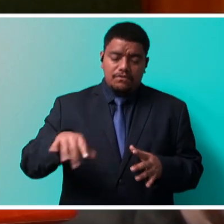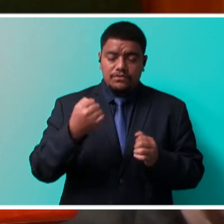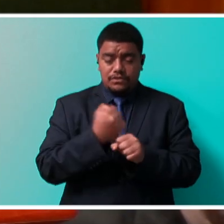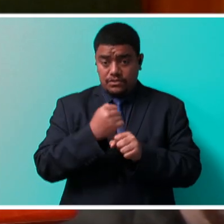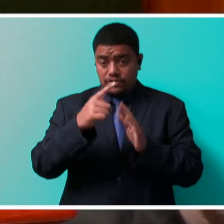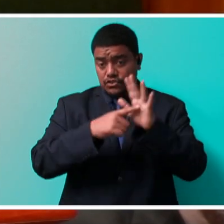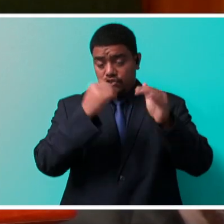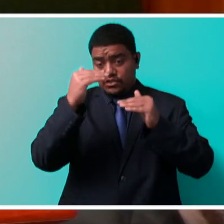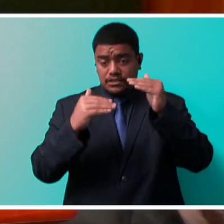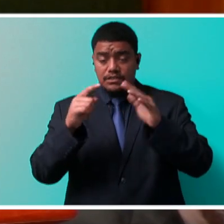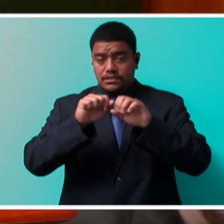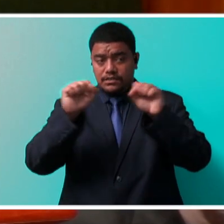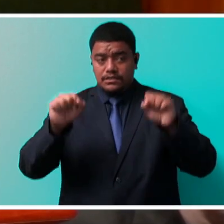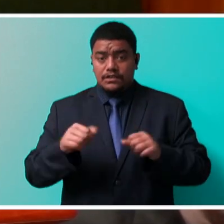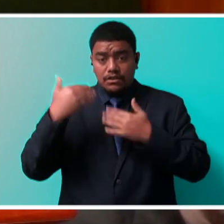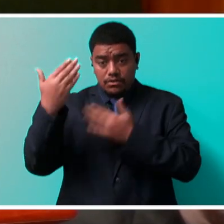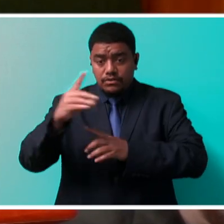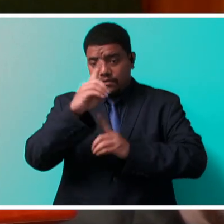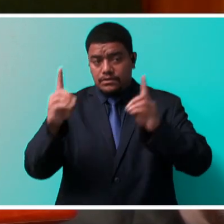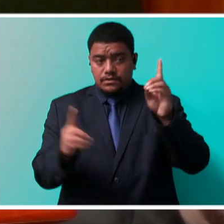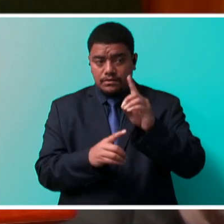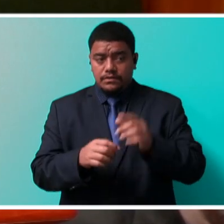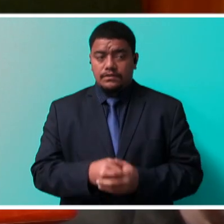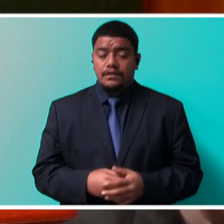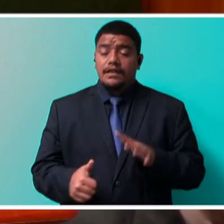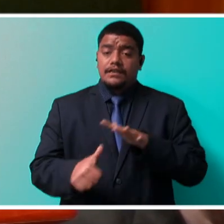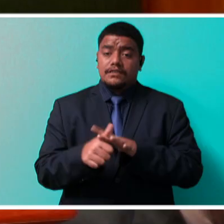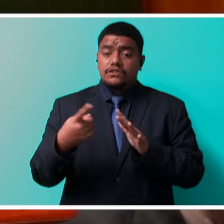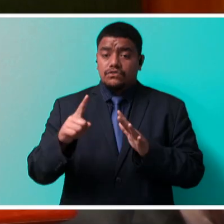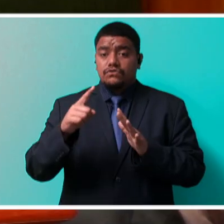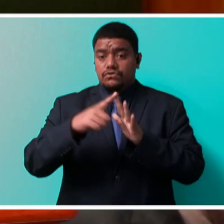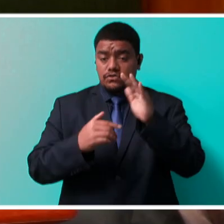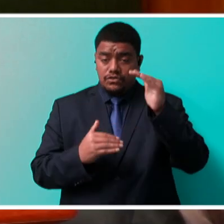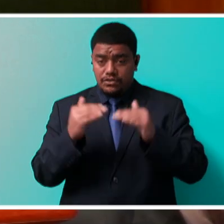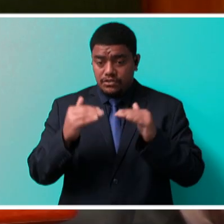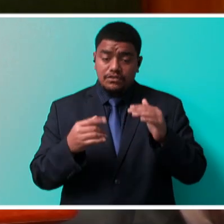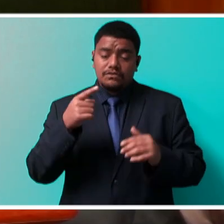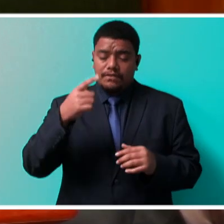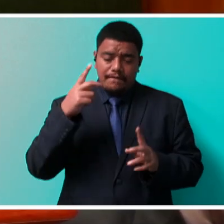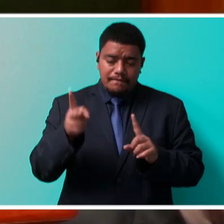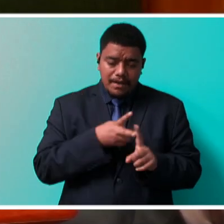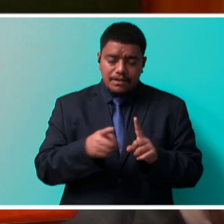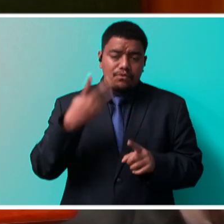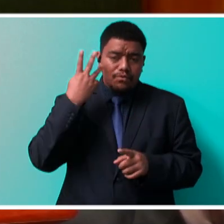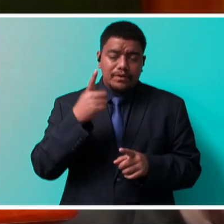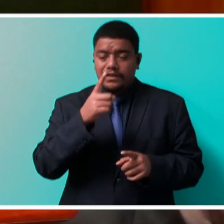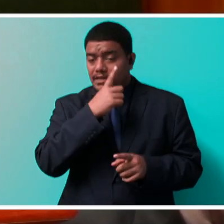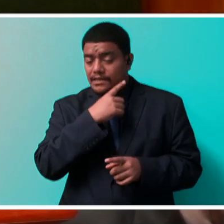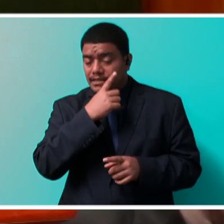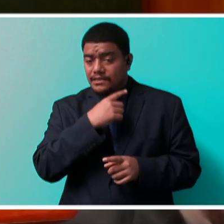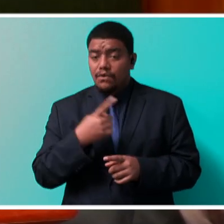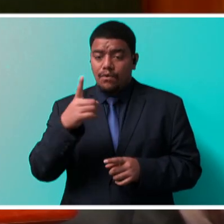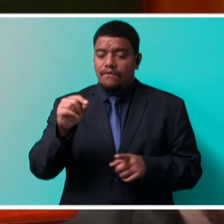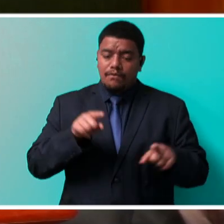system. Honorable Deputy Speaker, access to justice remains central to addressing violence against women and girls, one